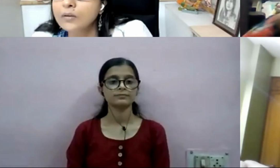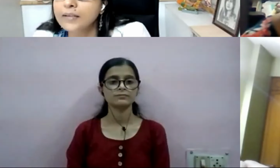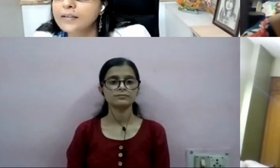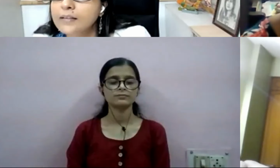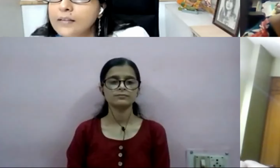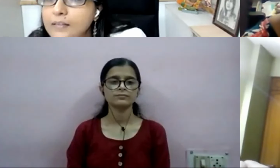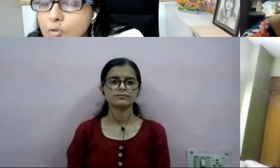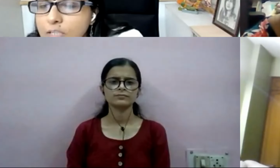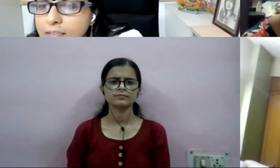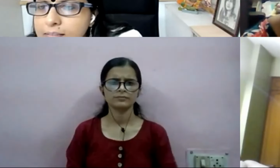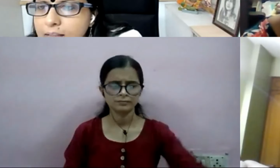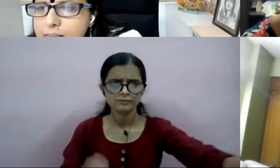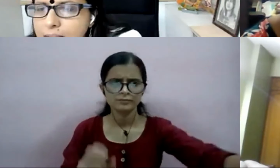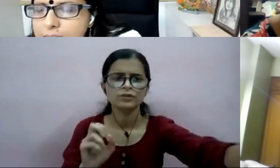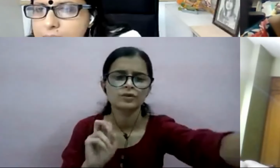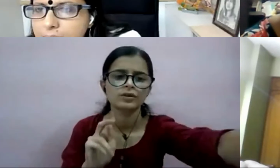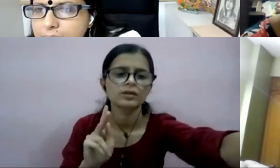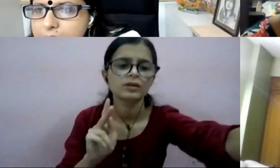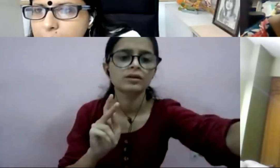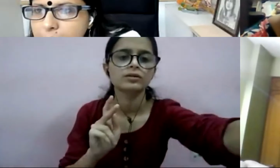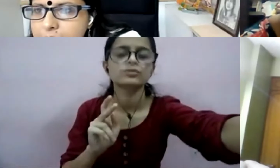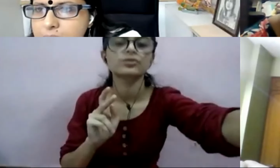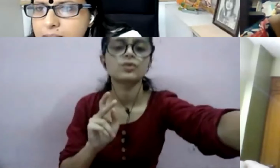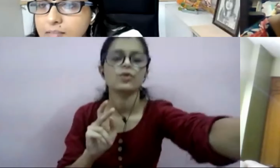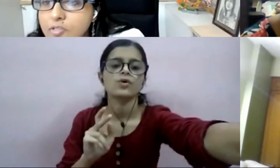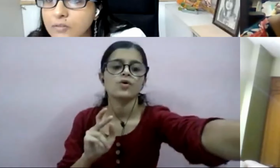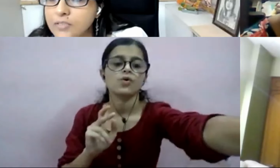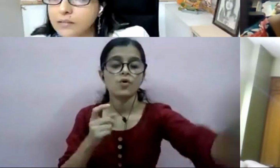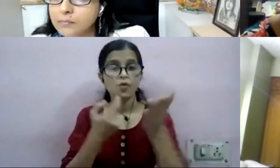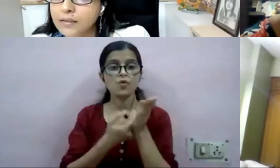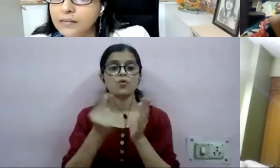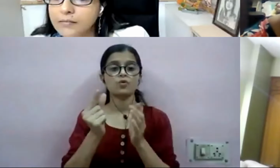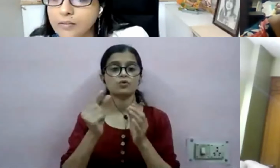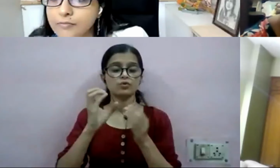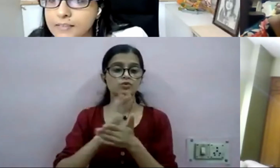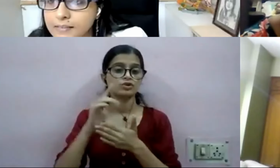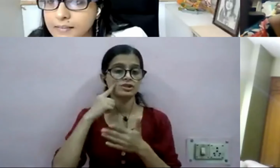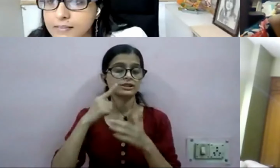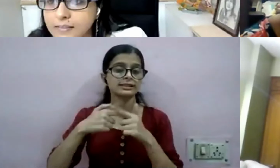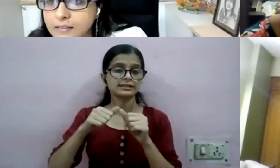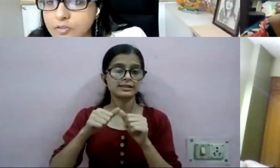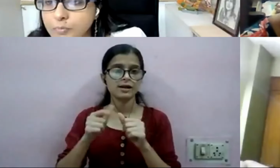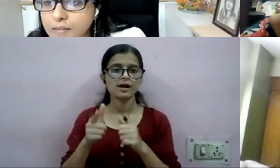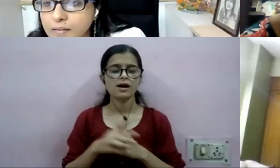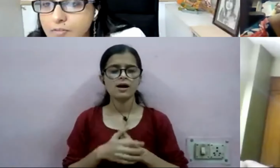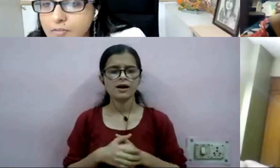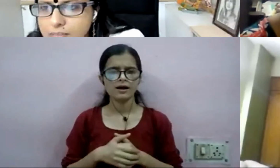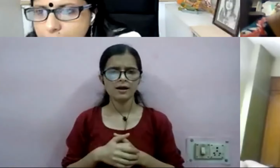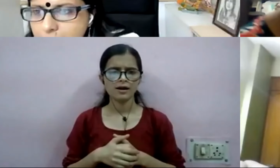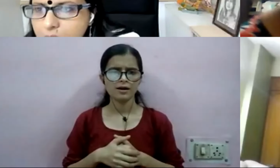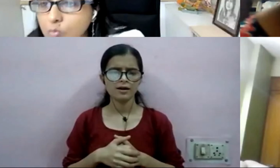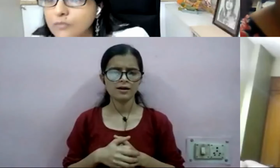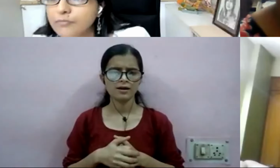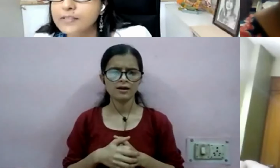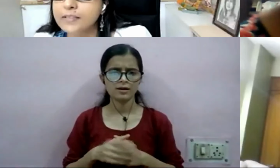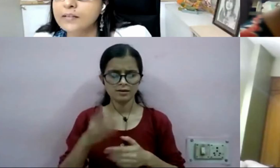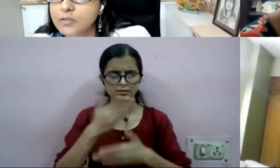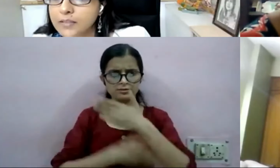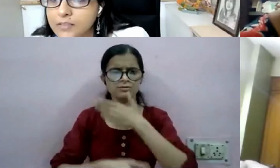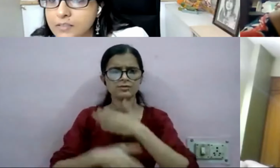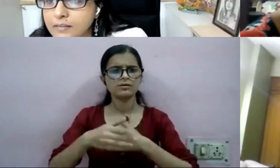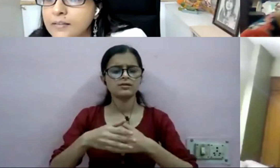Oh, okay. Ruchika is saying something. She says Jurjit Pal in one of his essays states that Shurpanakha was disabled through the